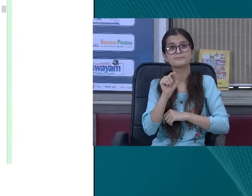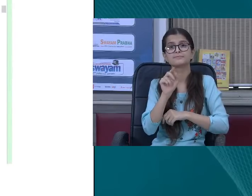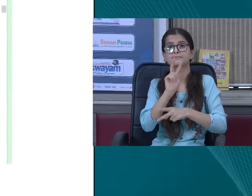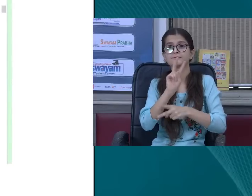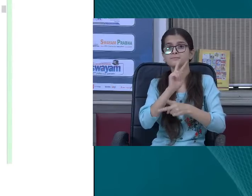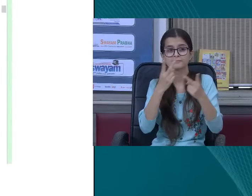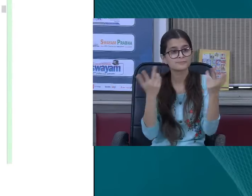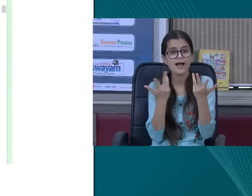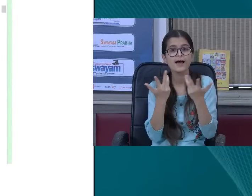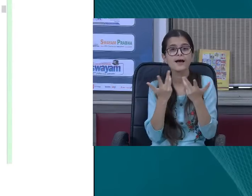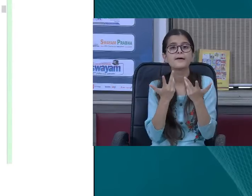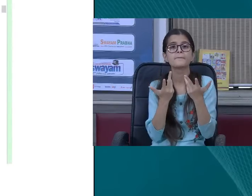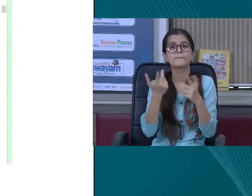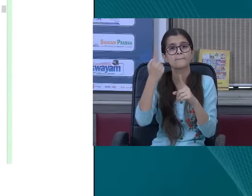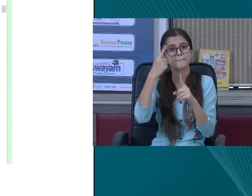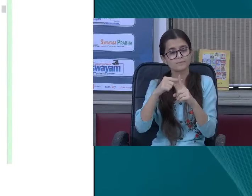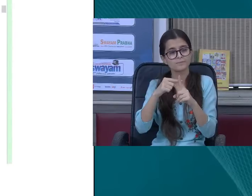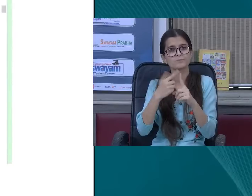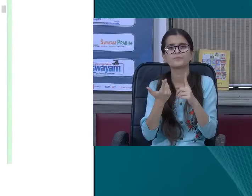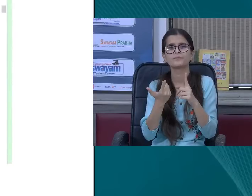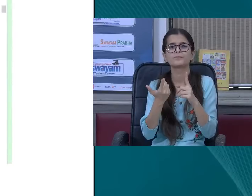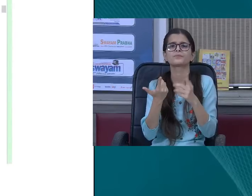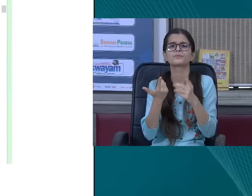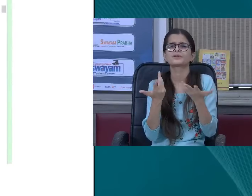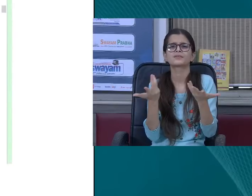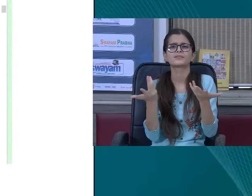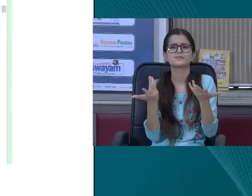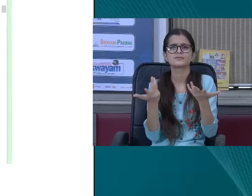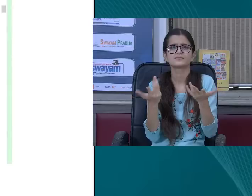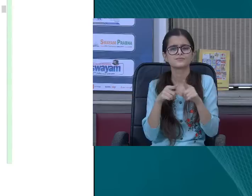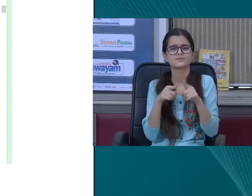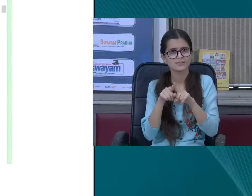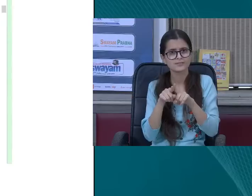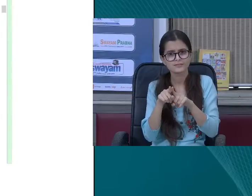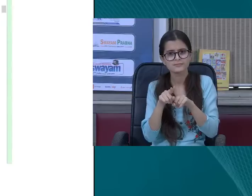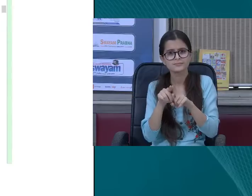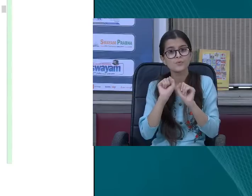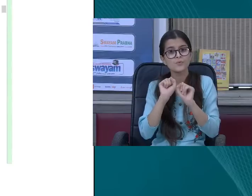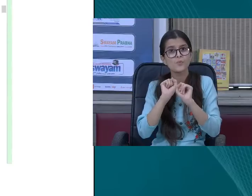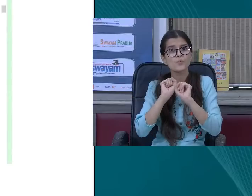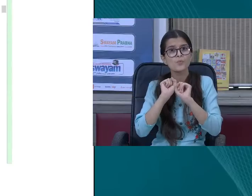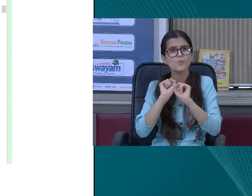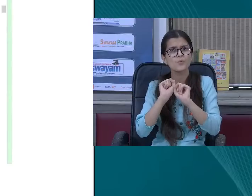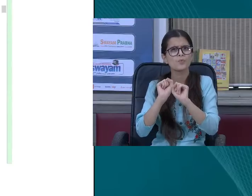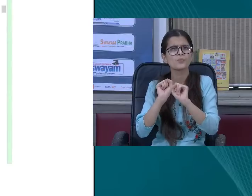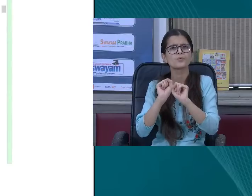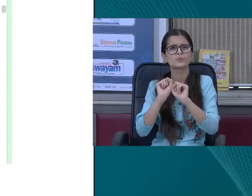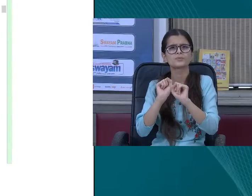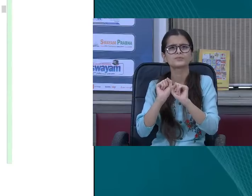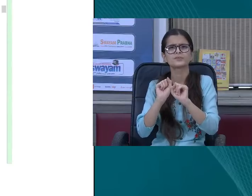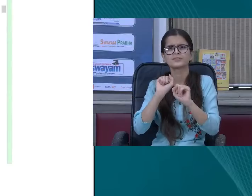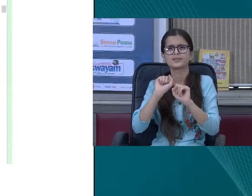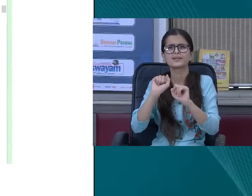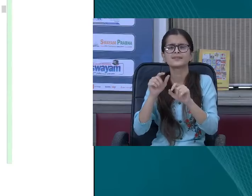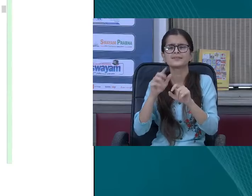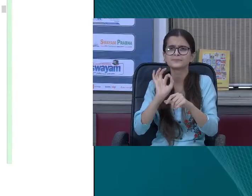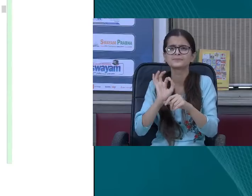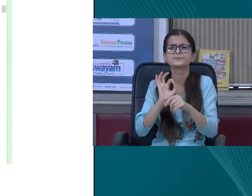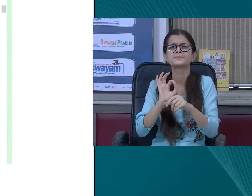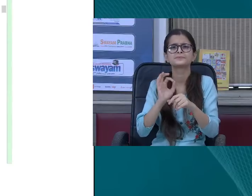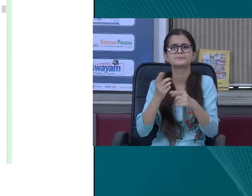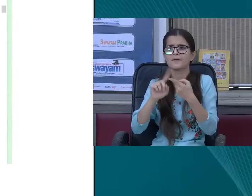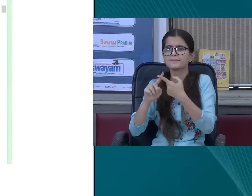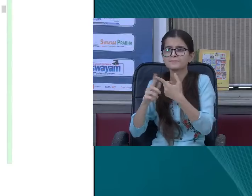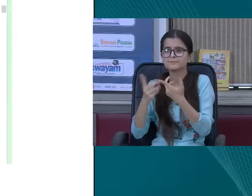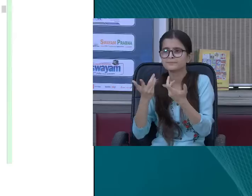sentence, or that the rhyming, or that understanding the phonemes in a particular word. For example, if I